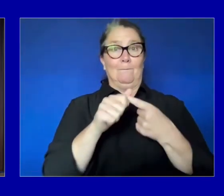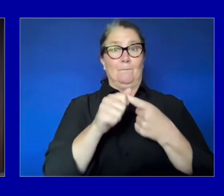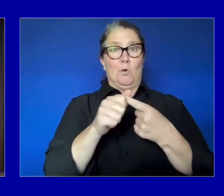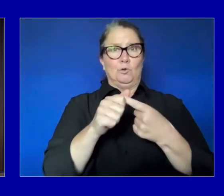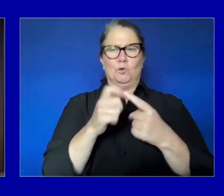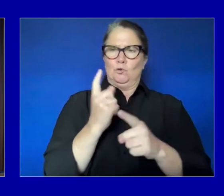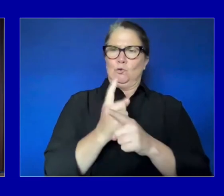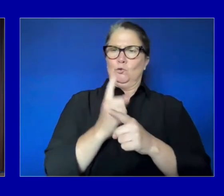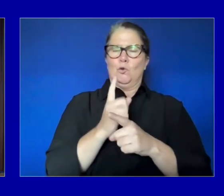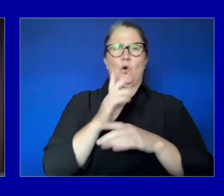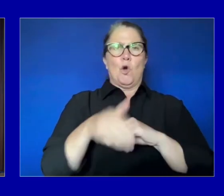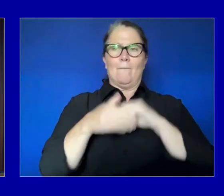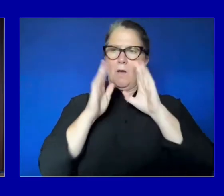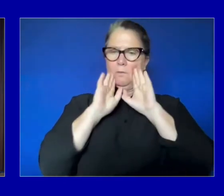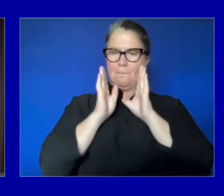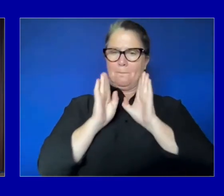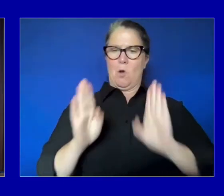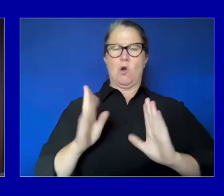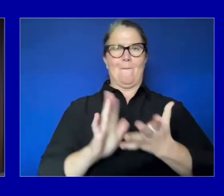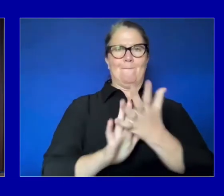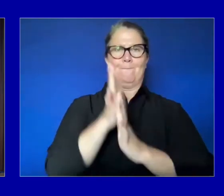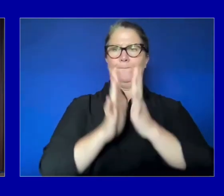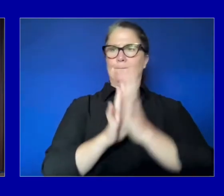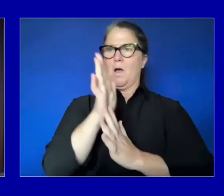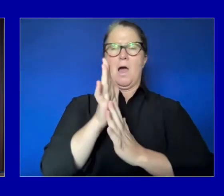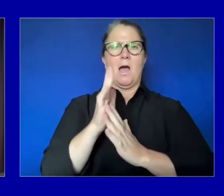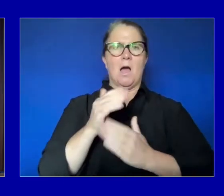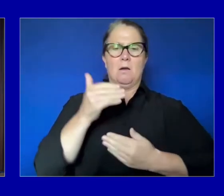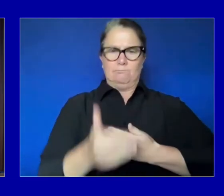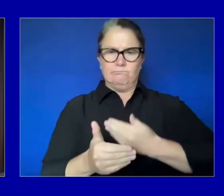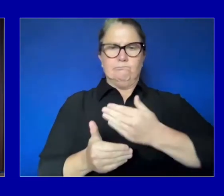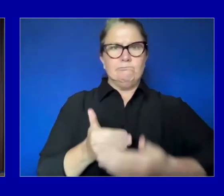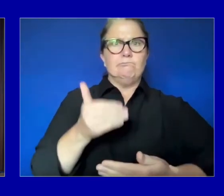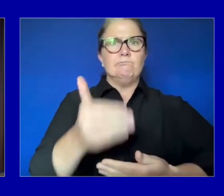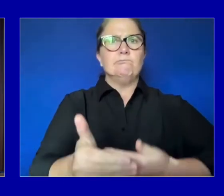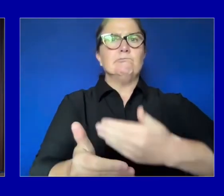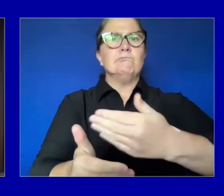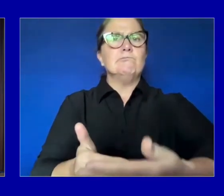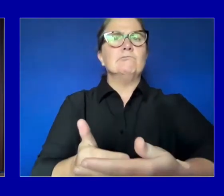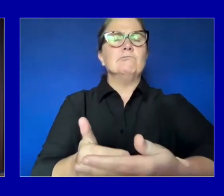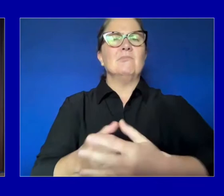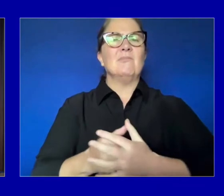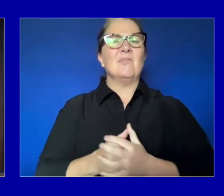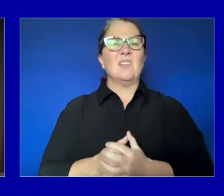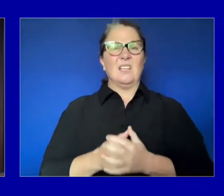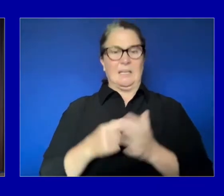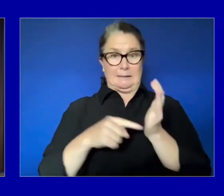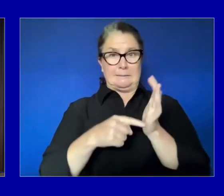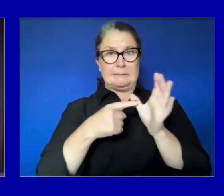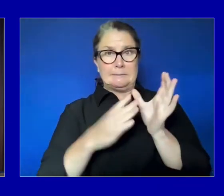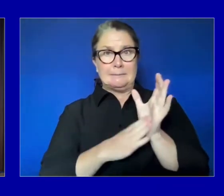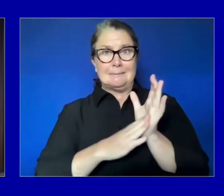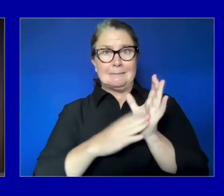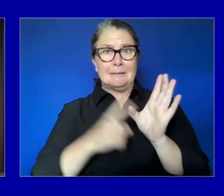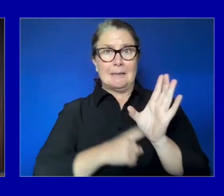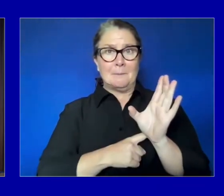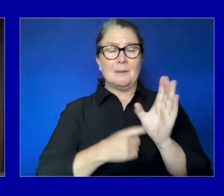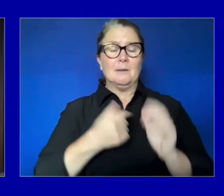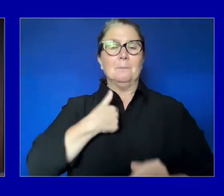fire regimes, and thinking about the ways in which, and Tammy, you work at DELP, so I'd also like for you to respond to this as well, but